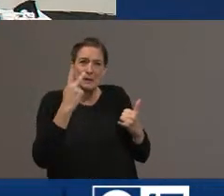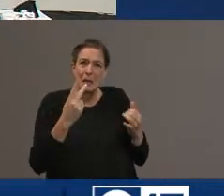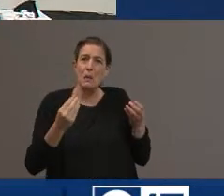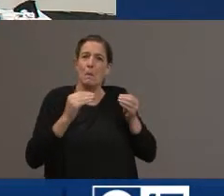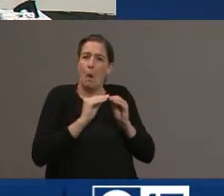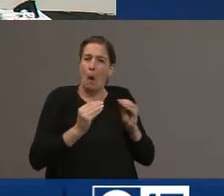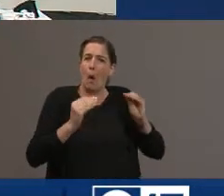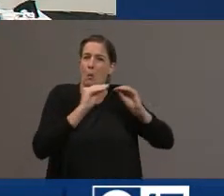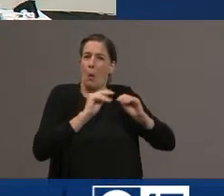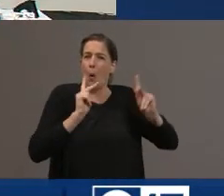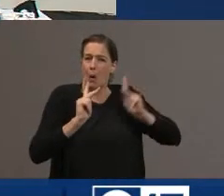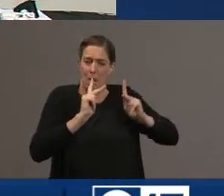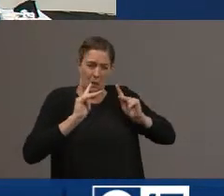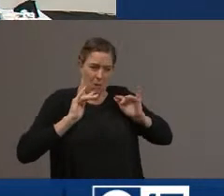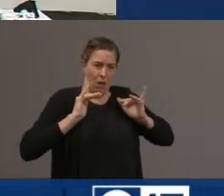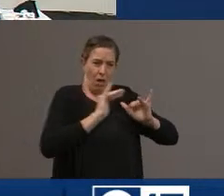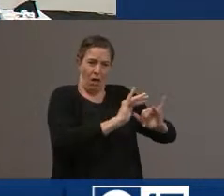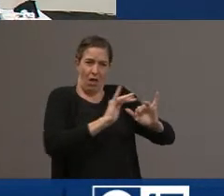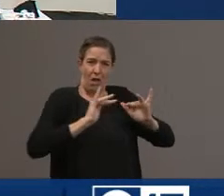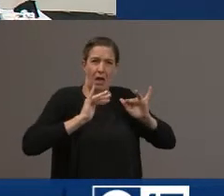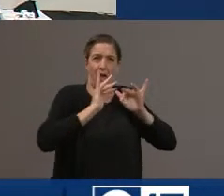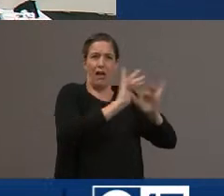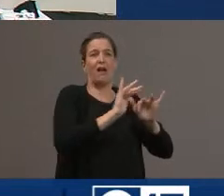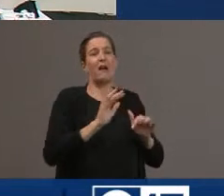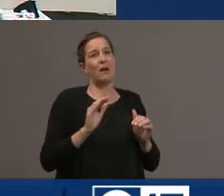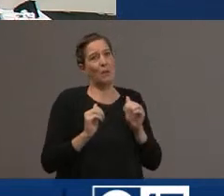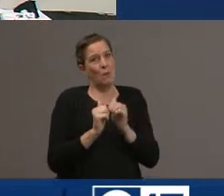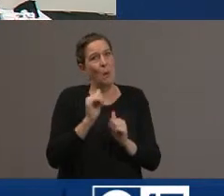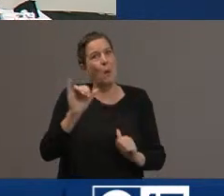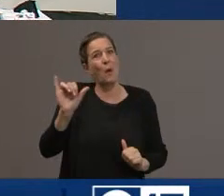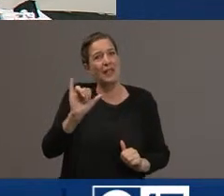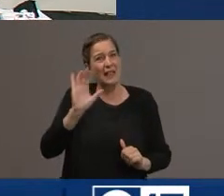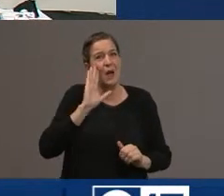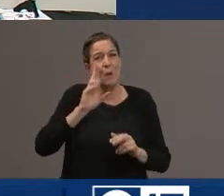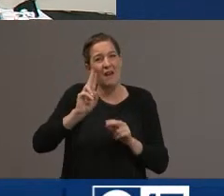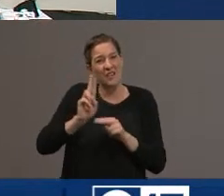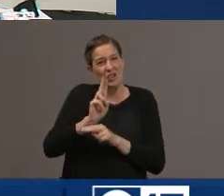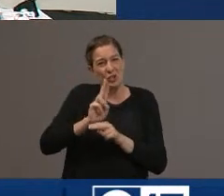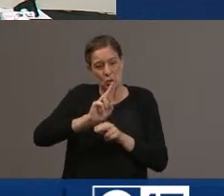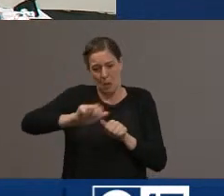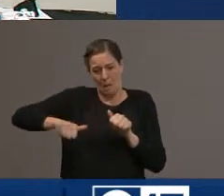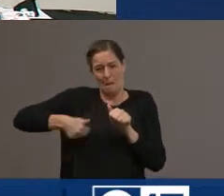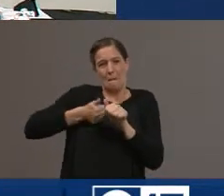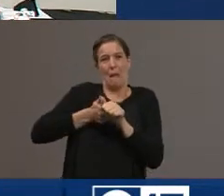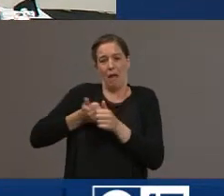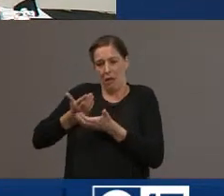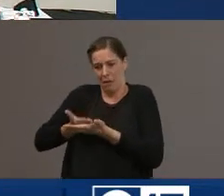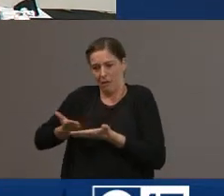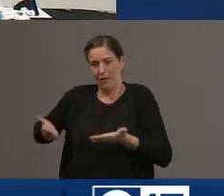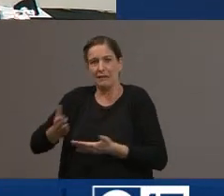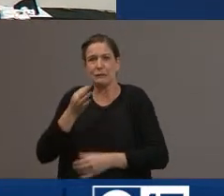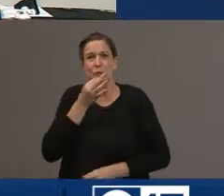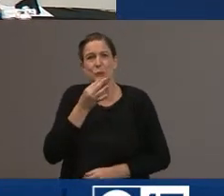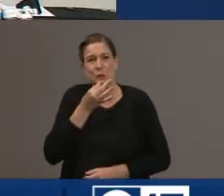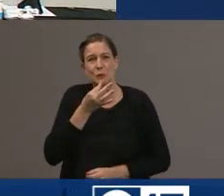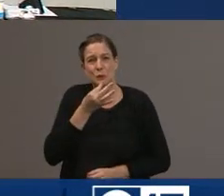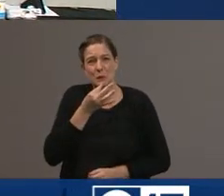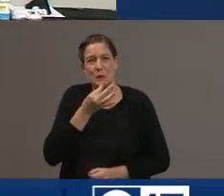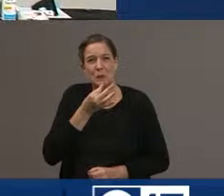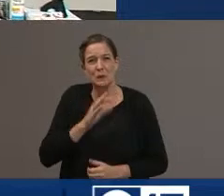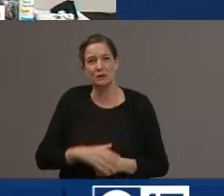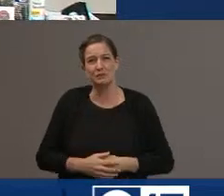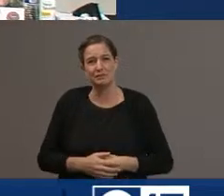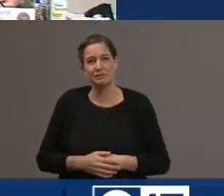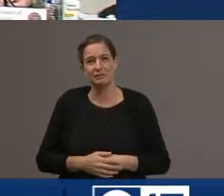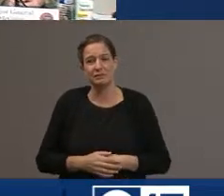capacity very soon. Now, this is not another executive order to enforce, and it's